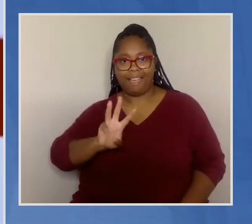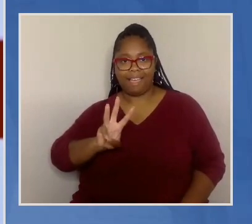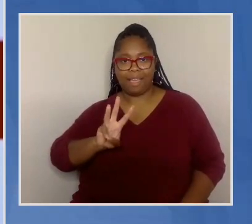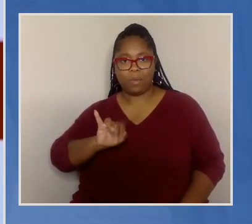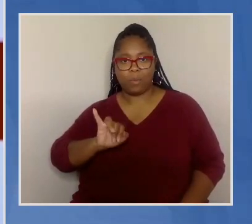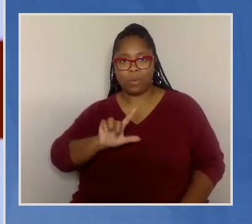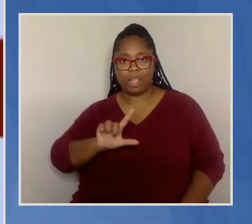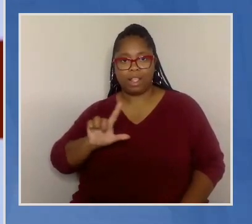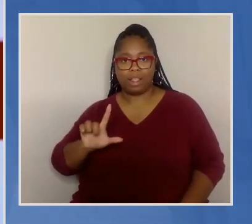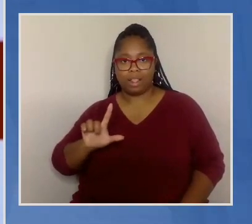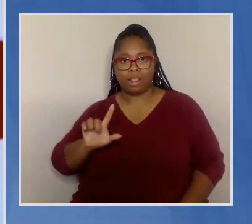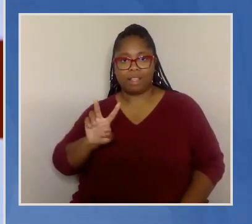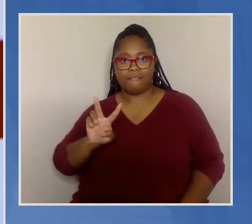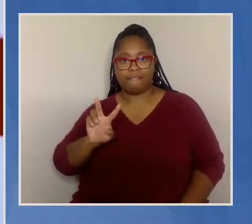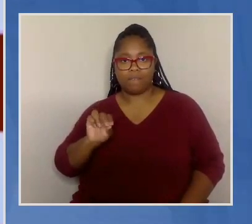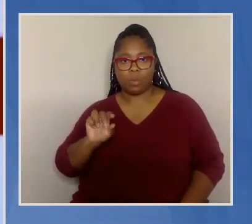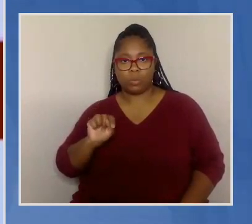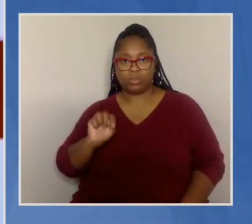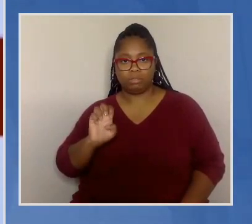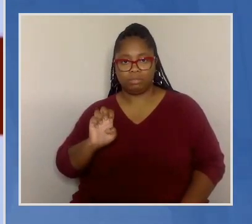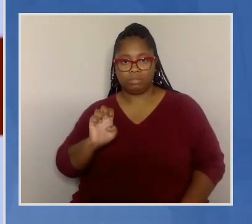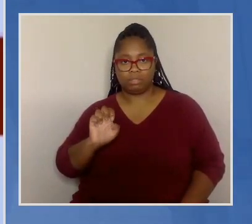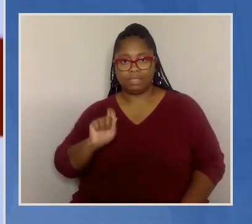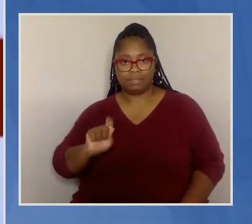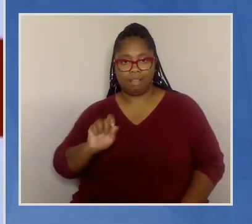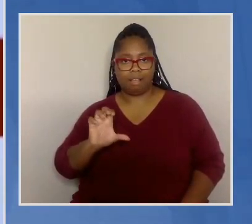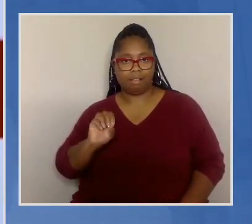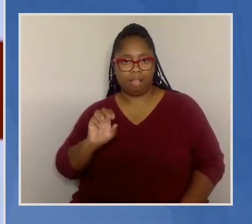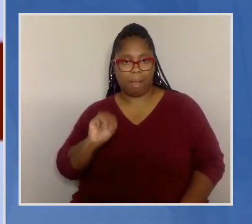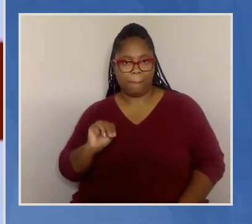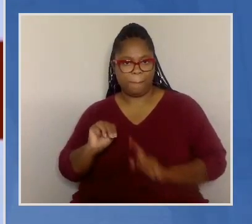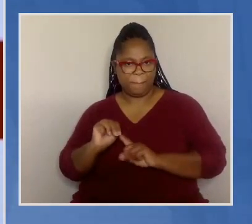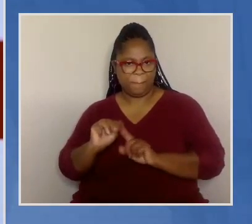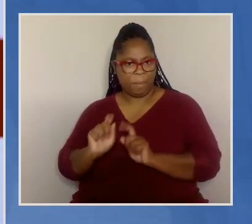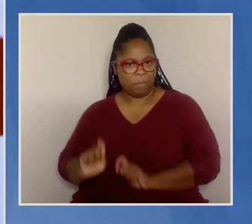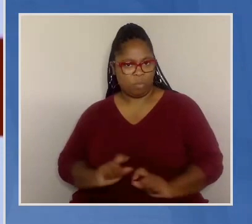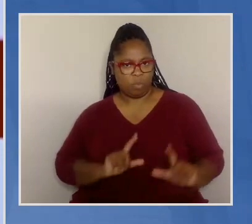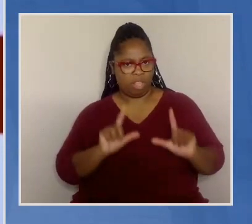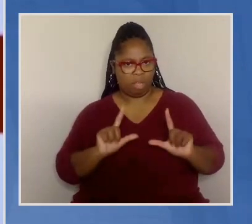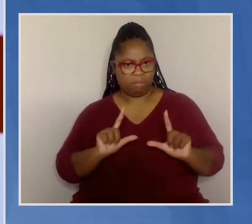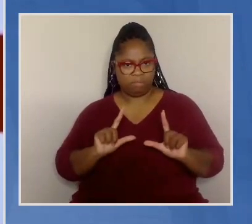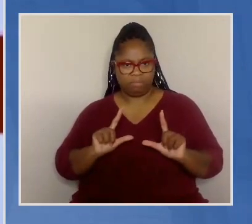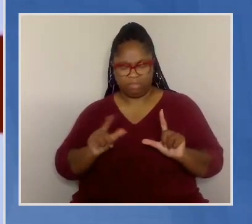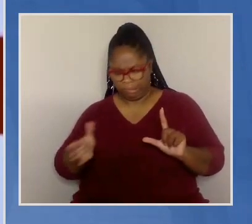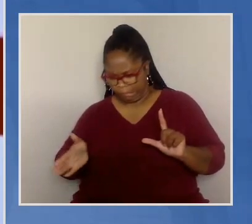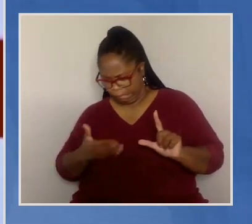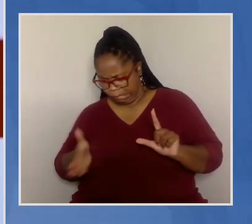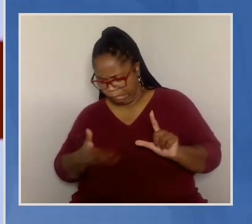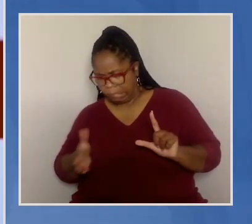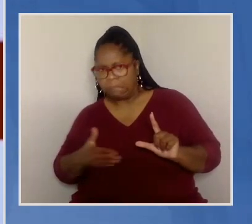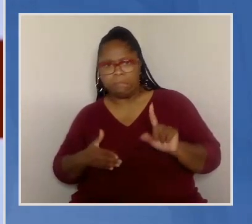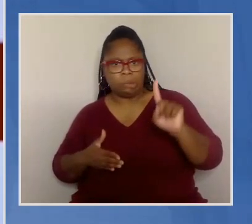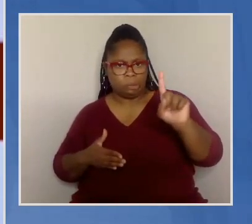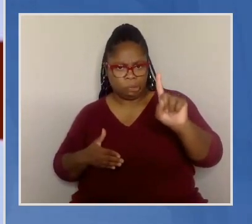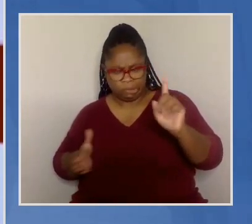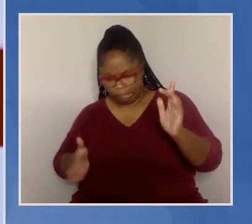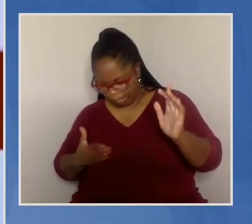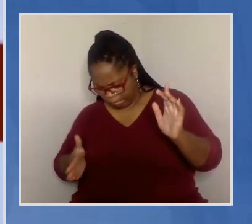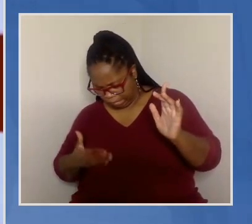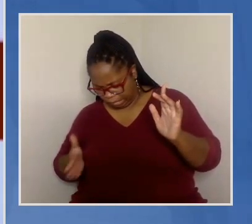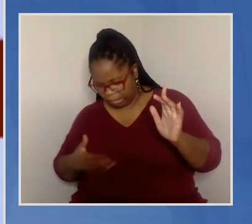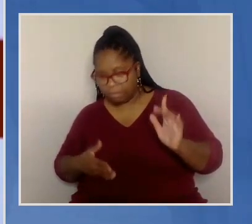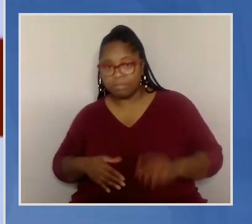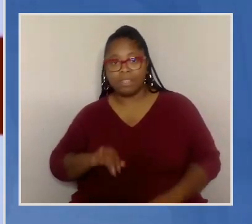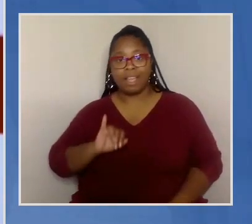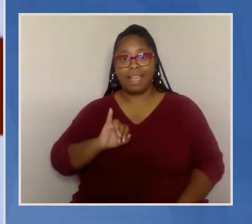iwillvote.com. And let me see if I can get this out of here. Here we go. Okay. So I